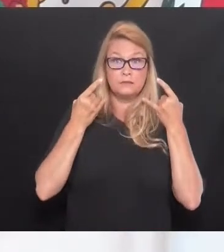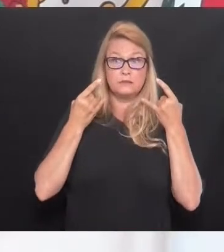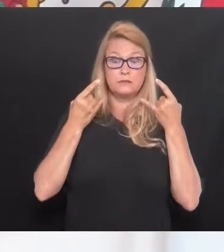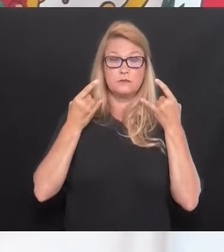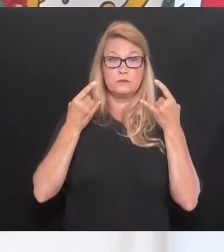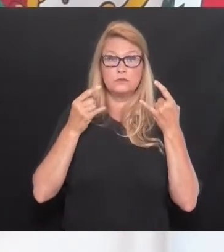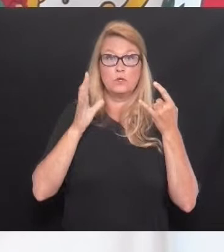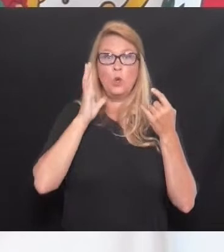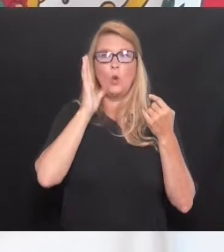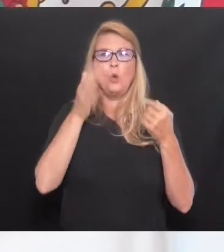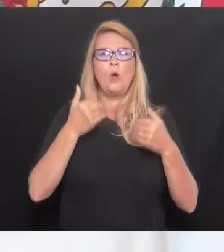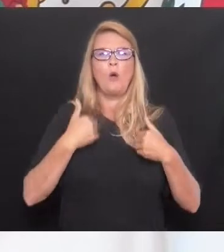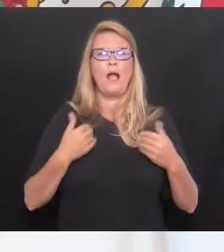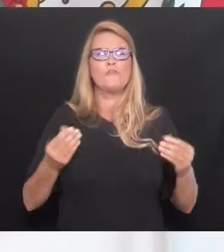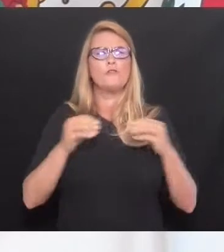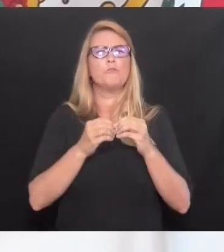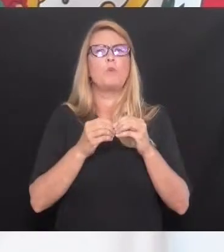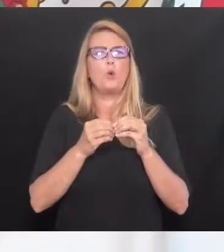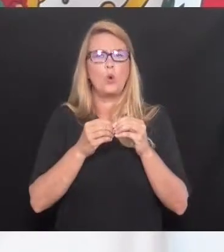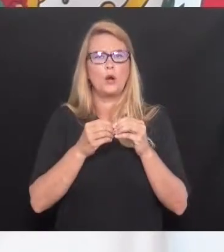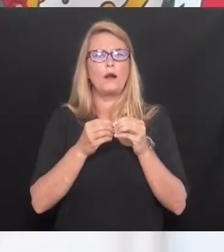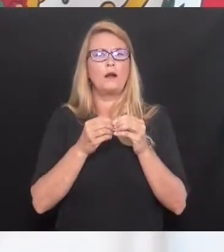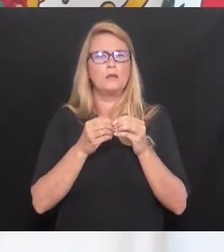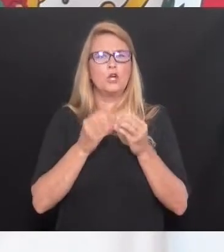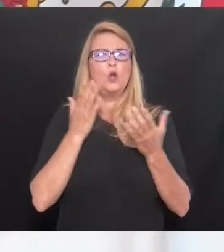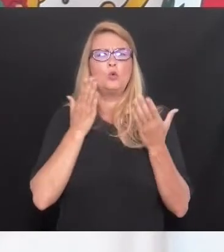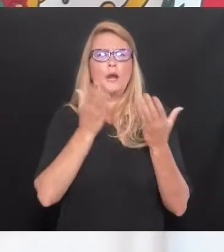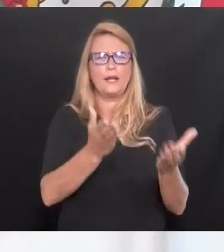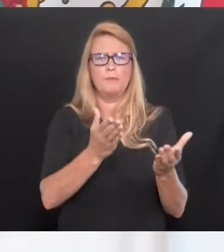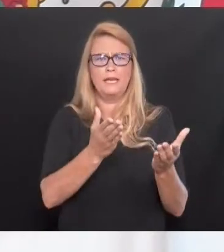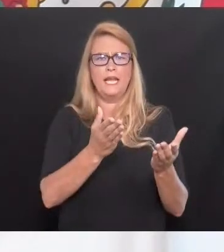we'll have guidance from this office and everything with